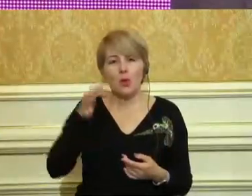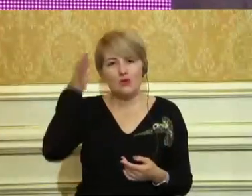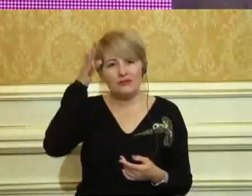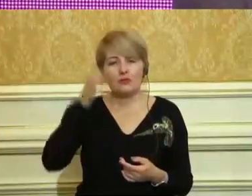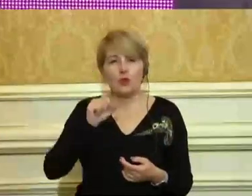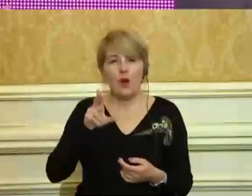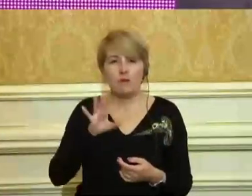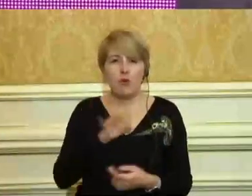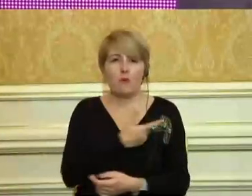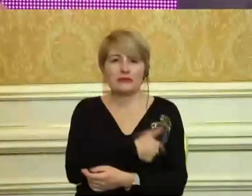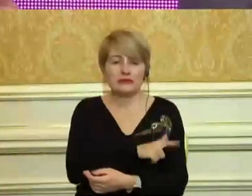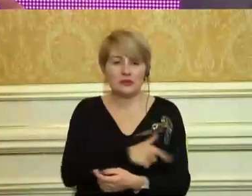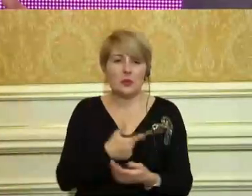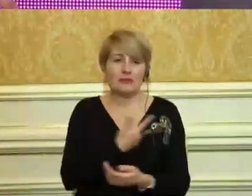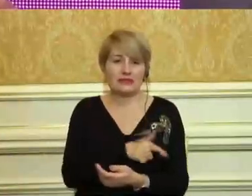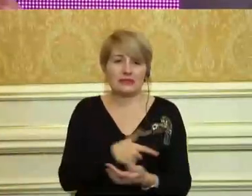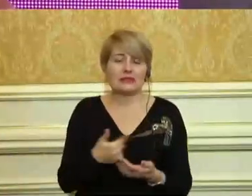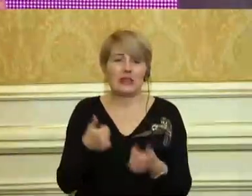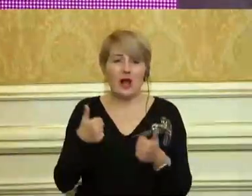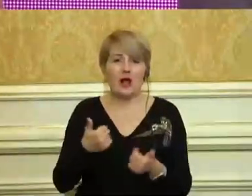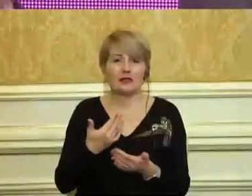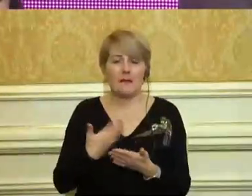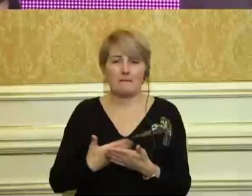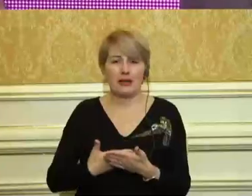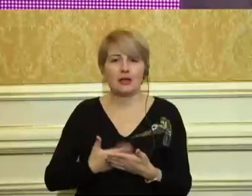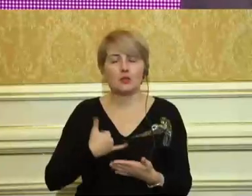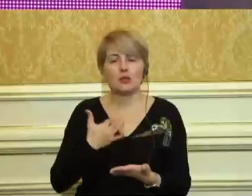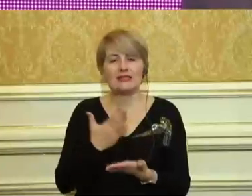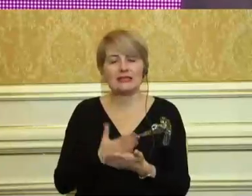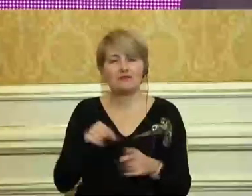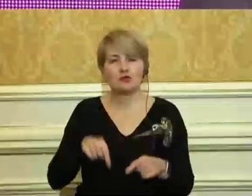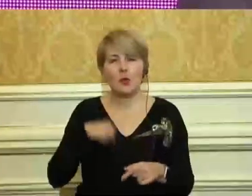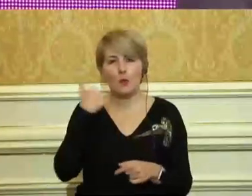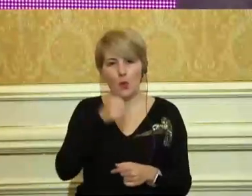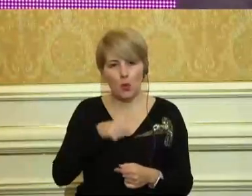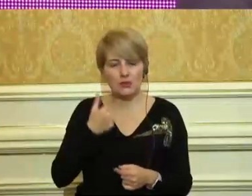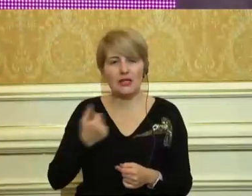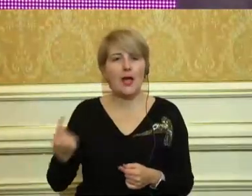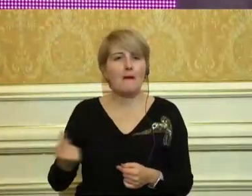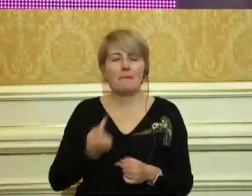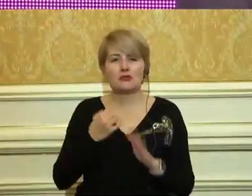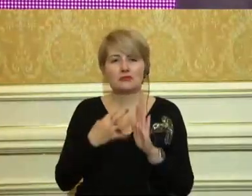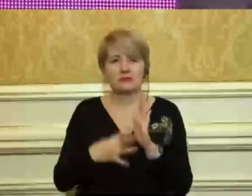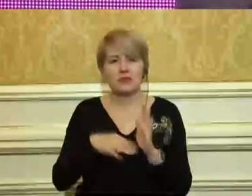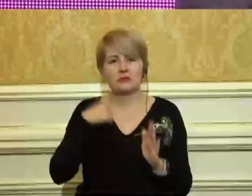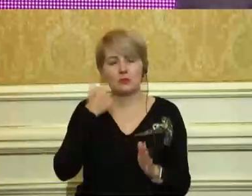the discrimination. When we are talking about the medicine, medicine is a good example. This year, we are for the first time